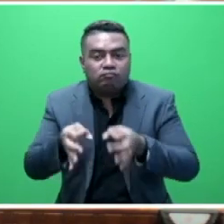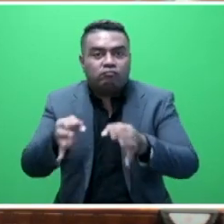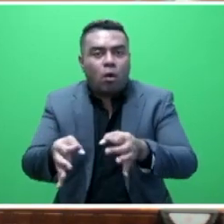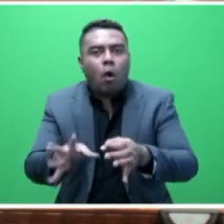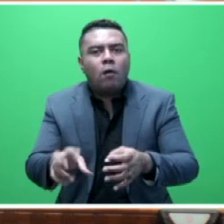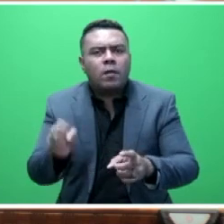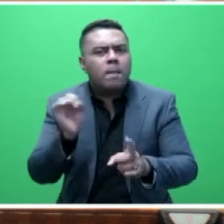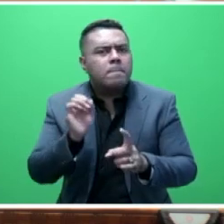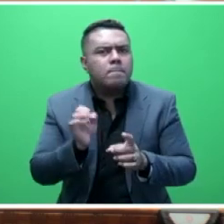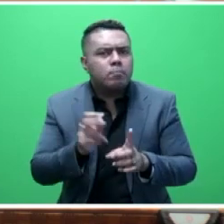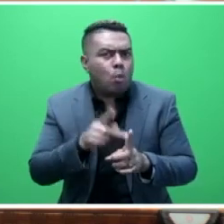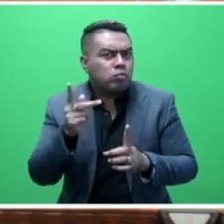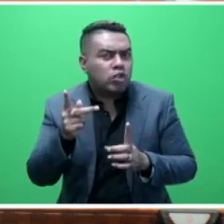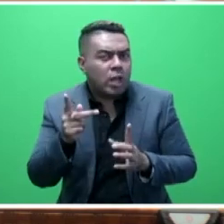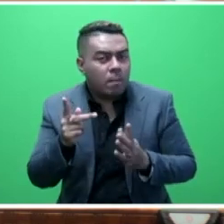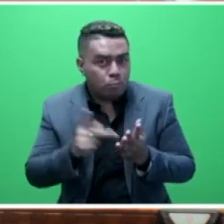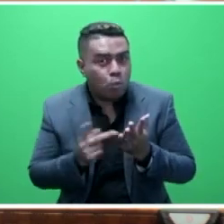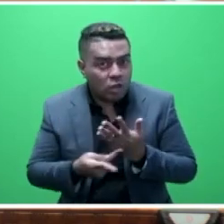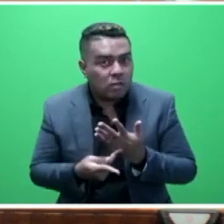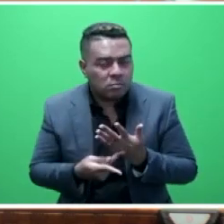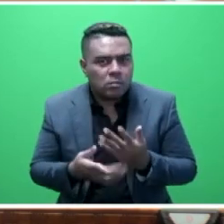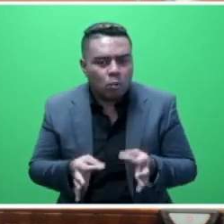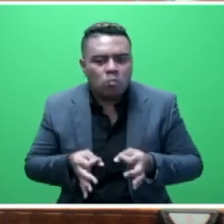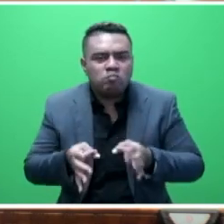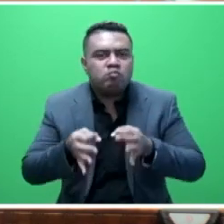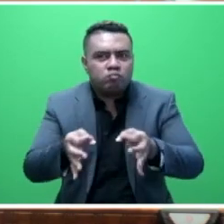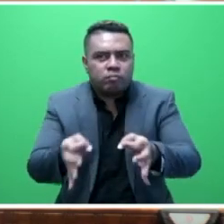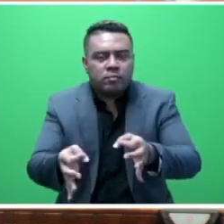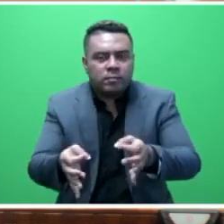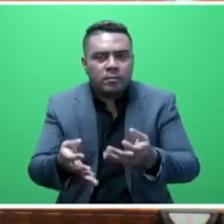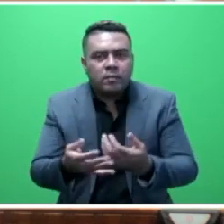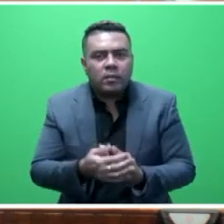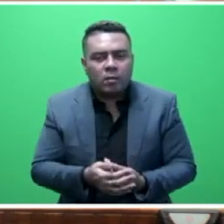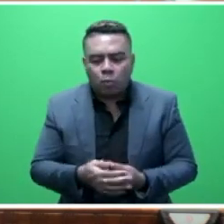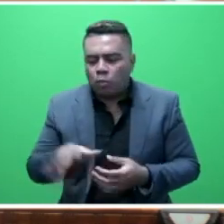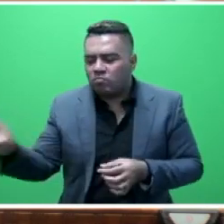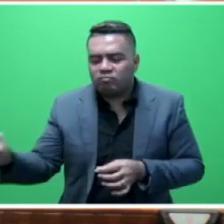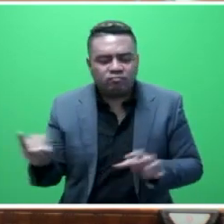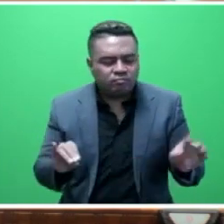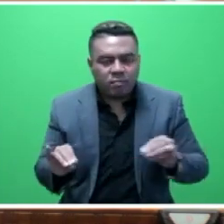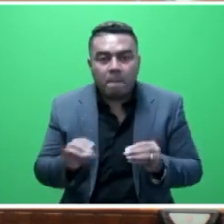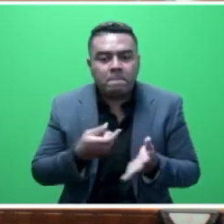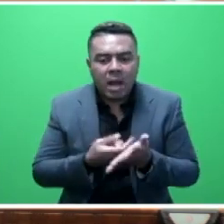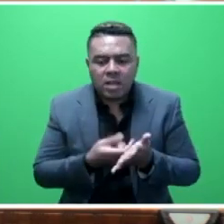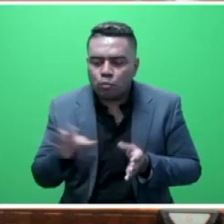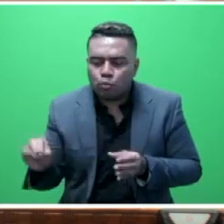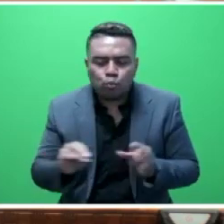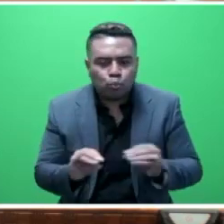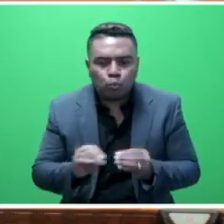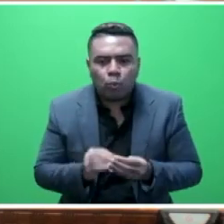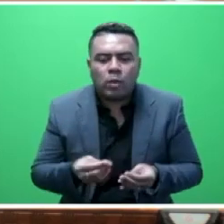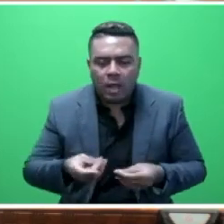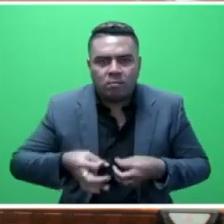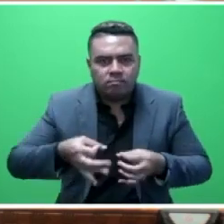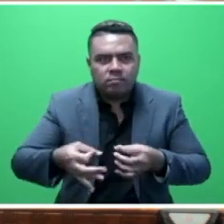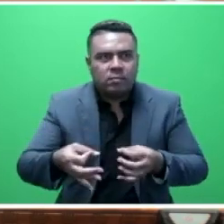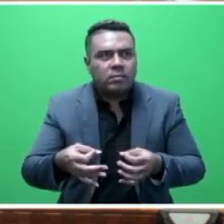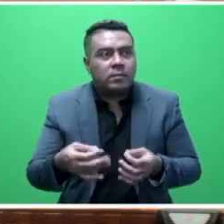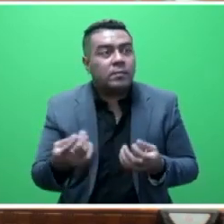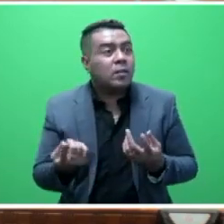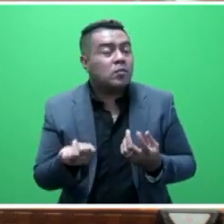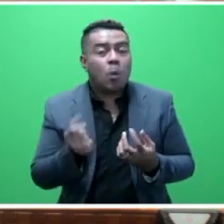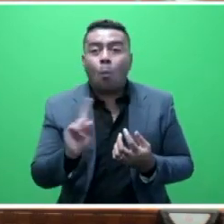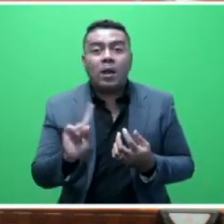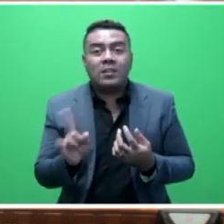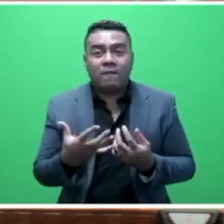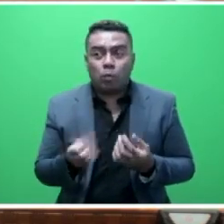projects. But it was unavoidable. Any other path would have been irresponsible and unsustainable. So what have